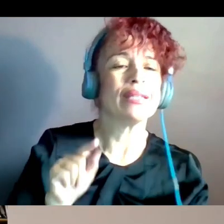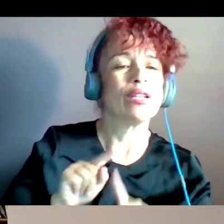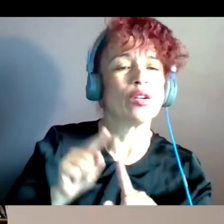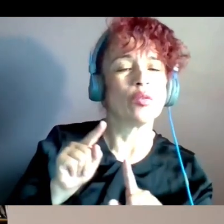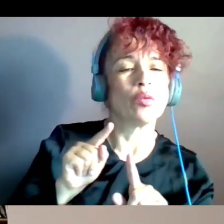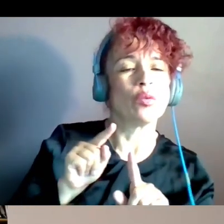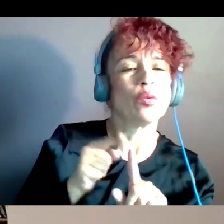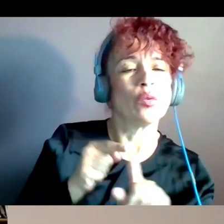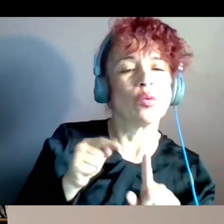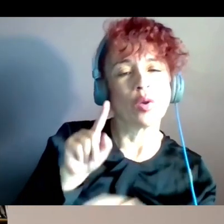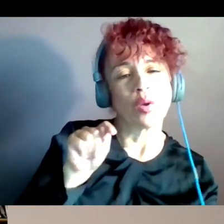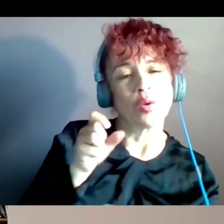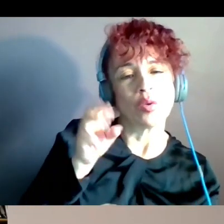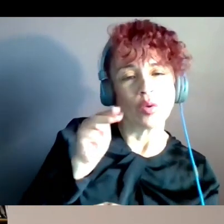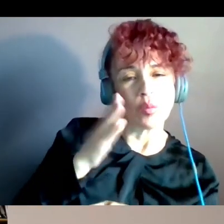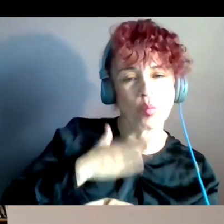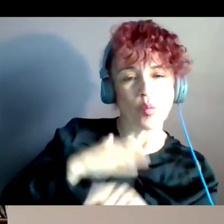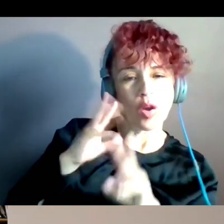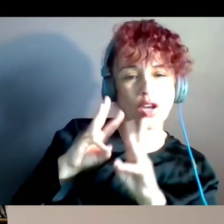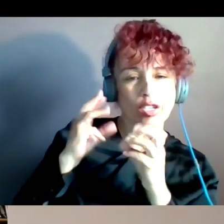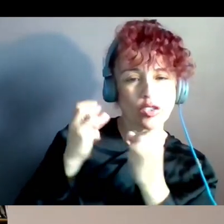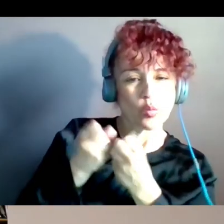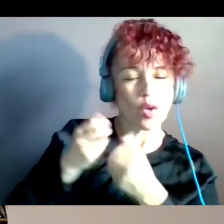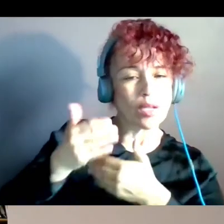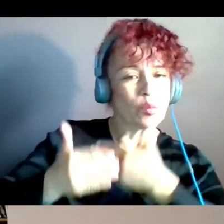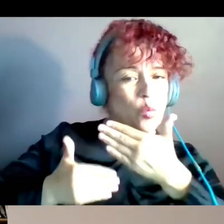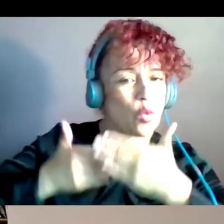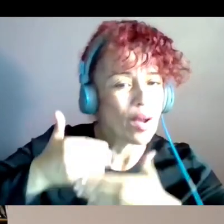calling heroic in terms of what my workshop can process,